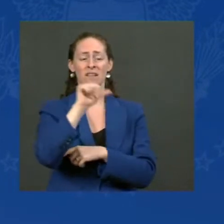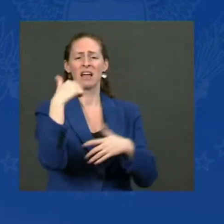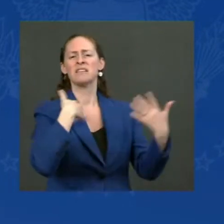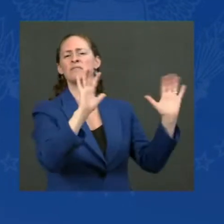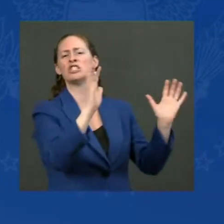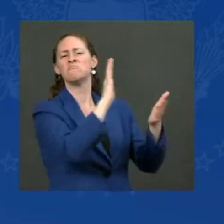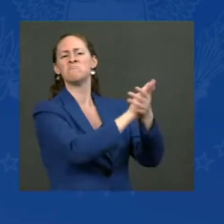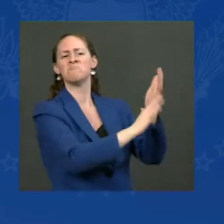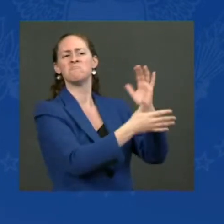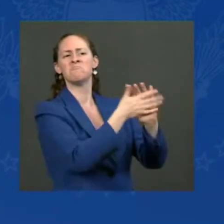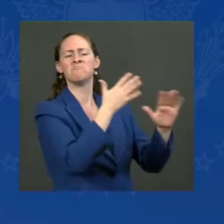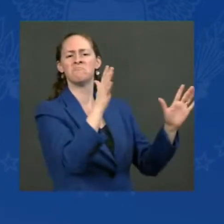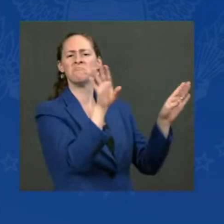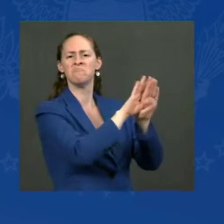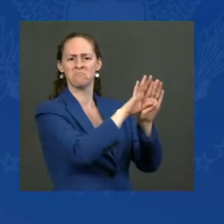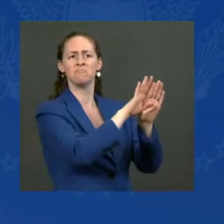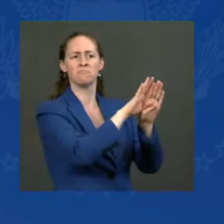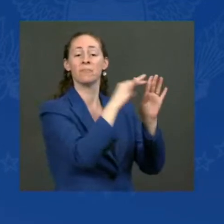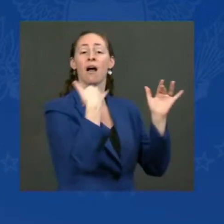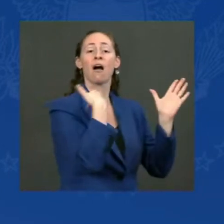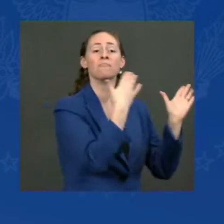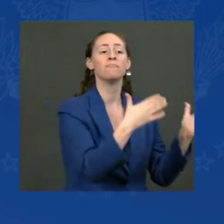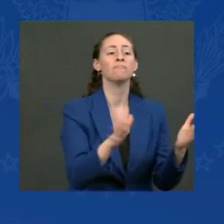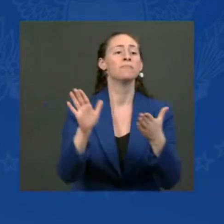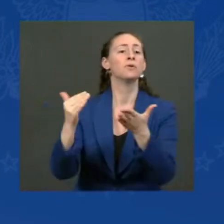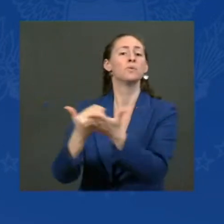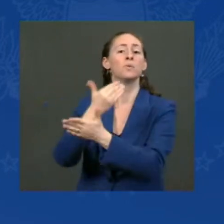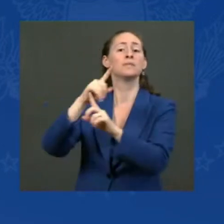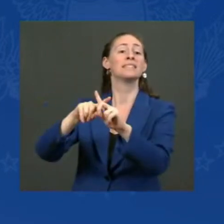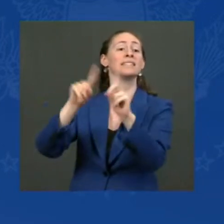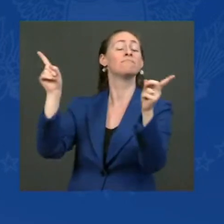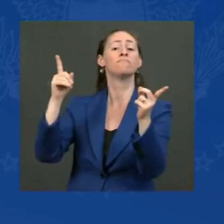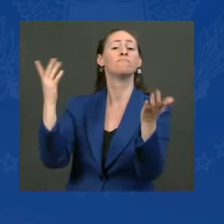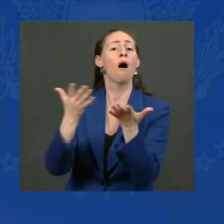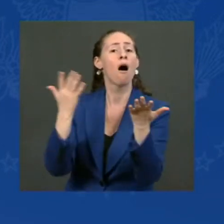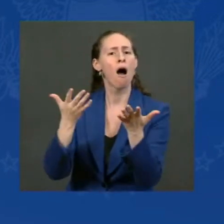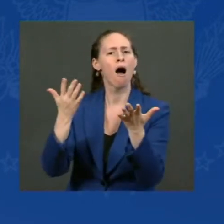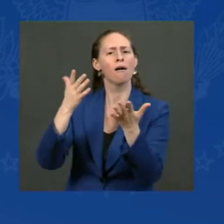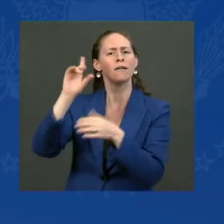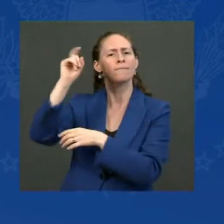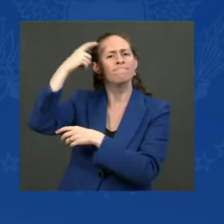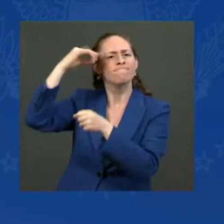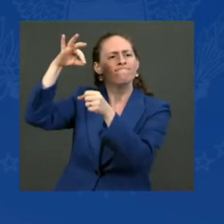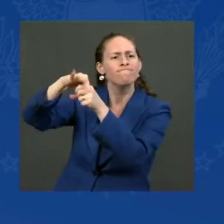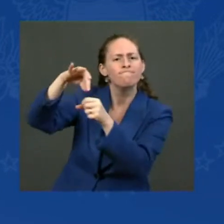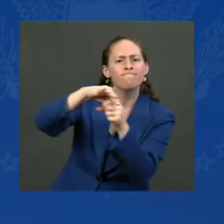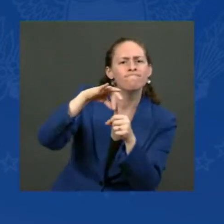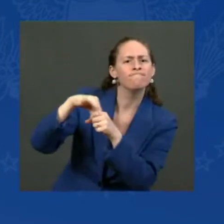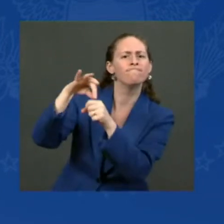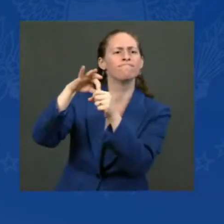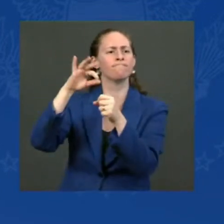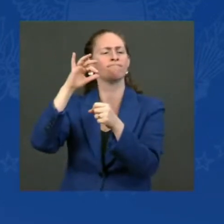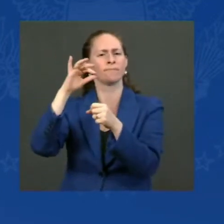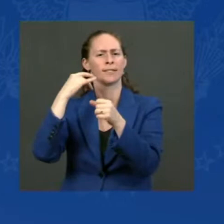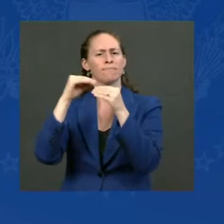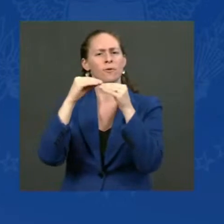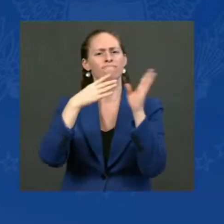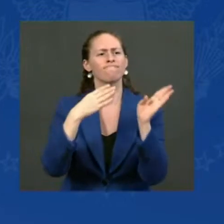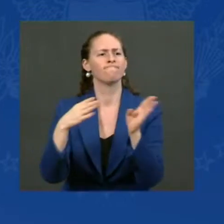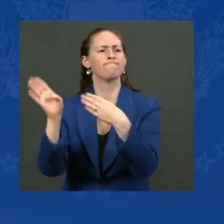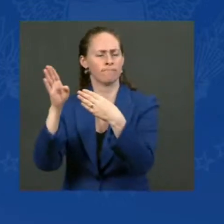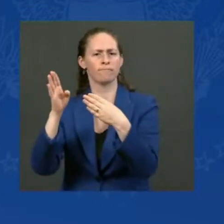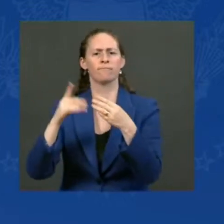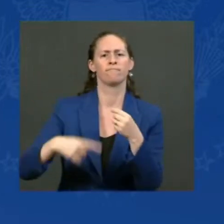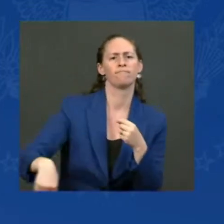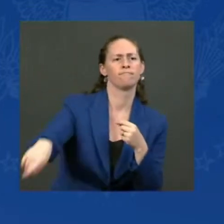opening a new era of relentless diplomacy, of using the power of our development aid to invest in new ways of